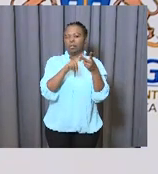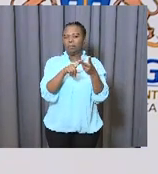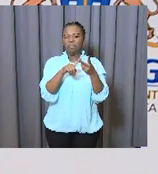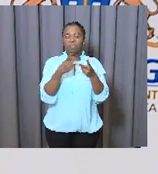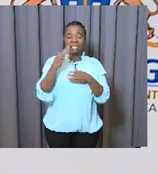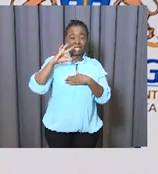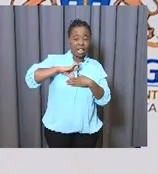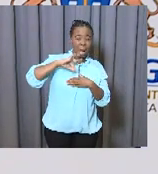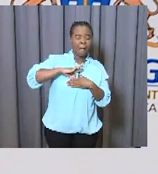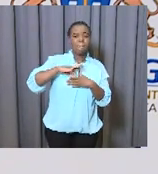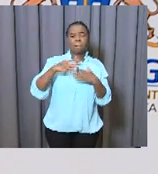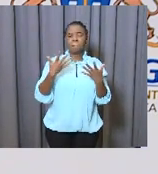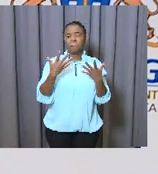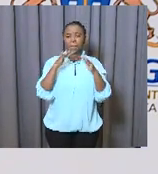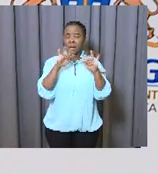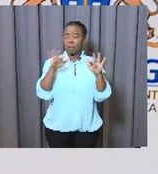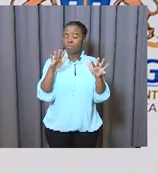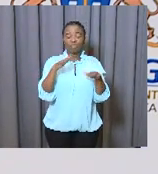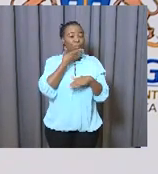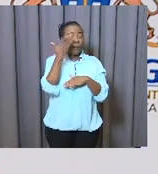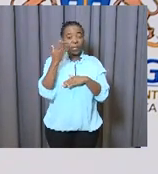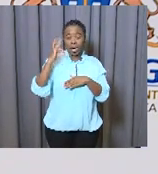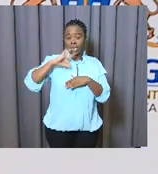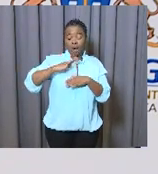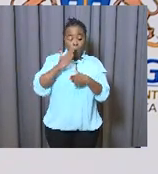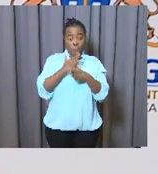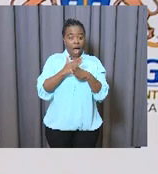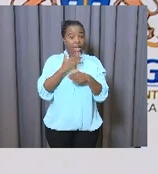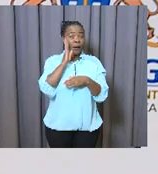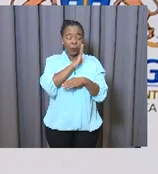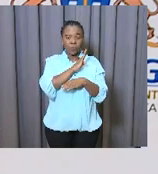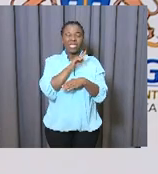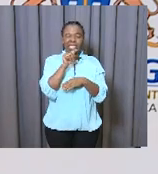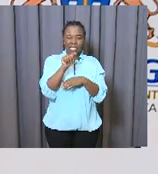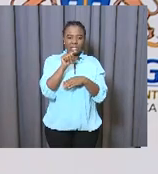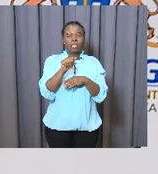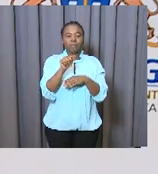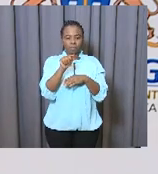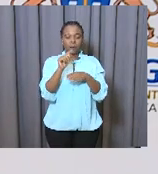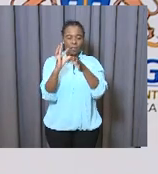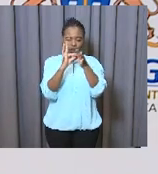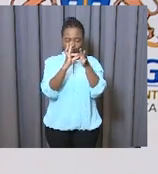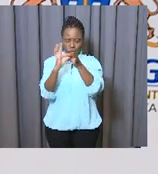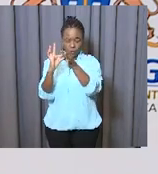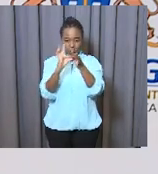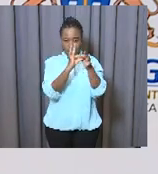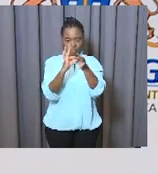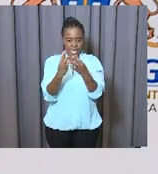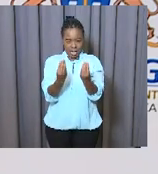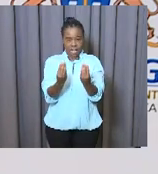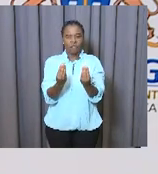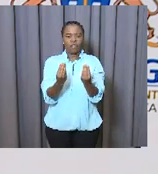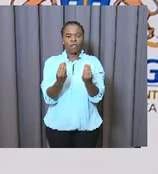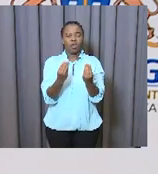income, those who may not have income, levels of unemployment. So there's a relationship between the reason